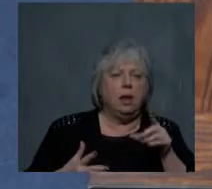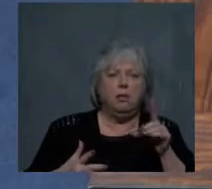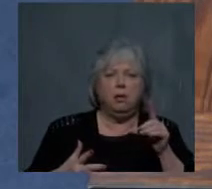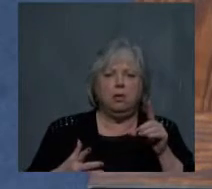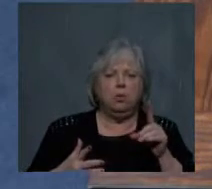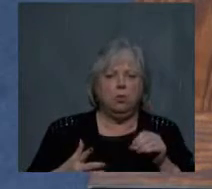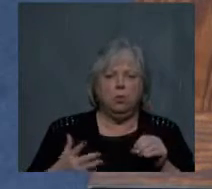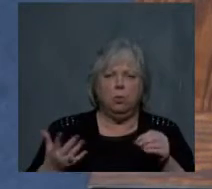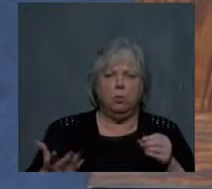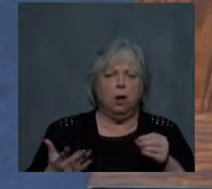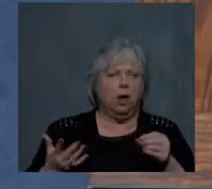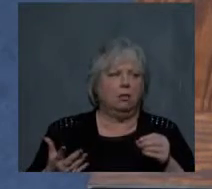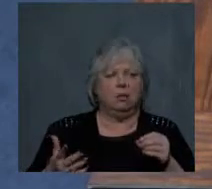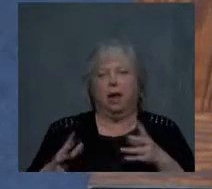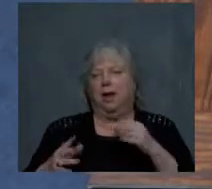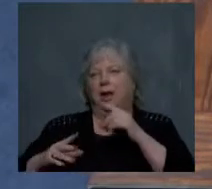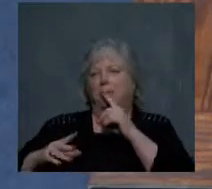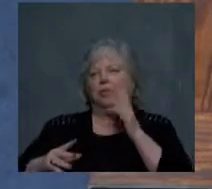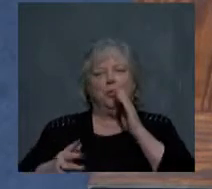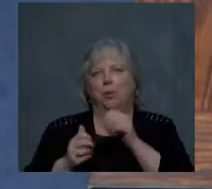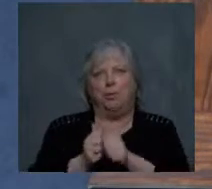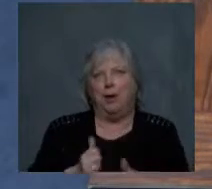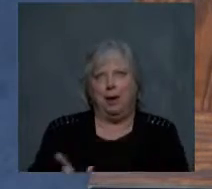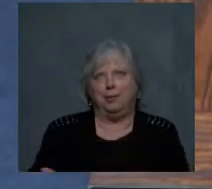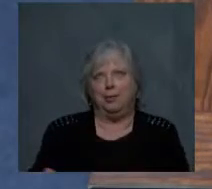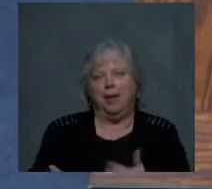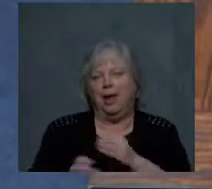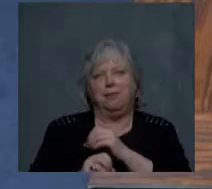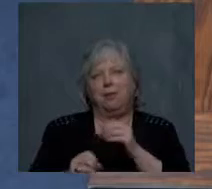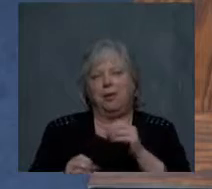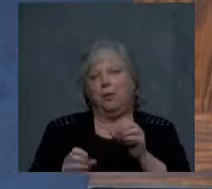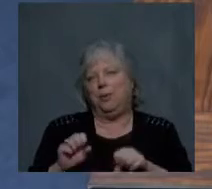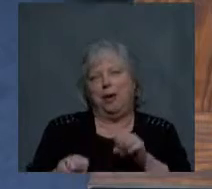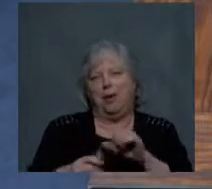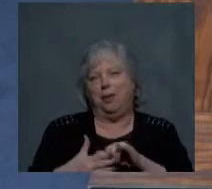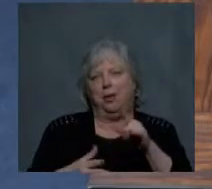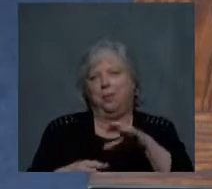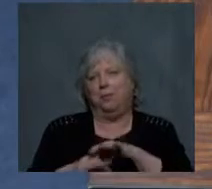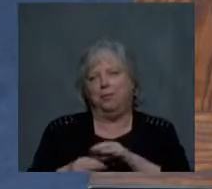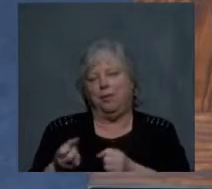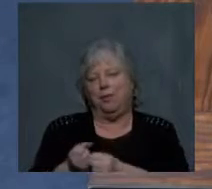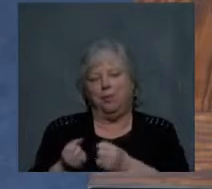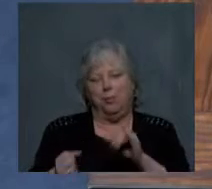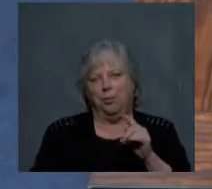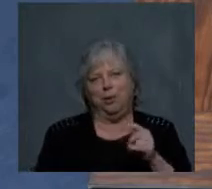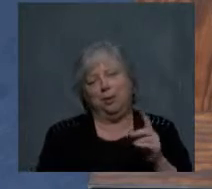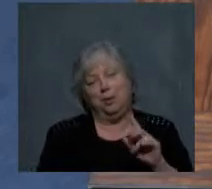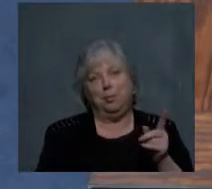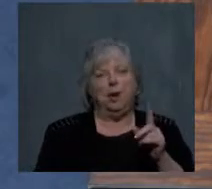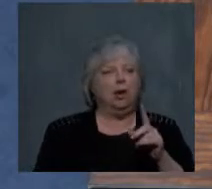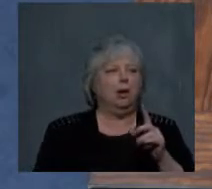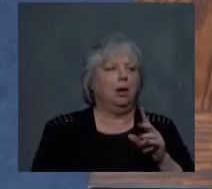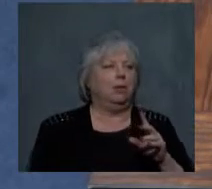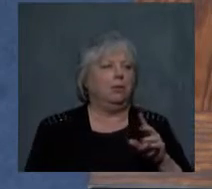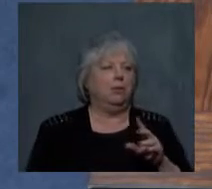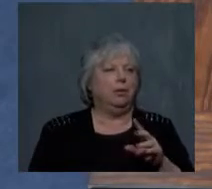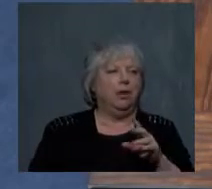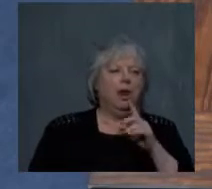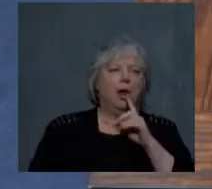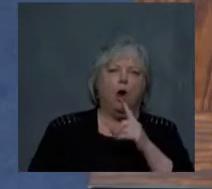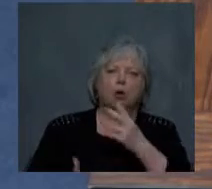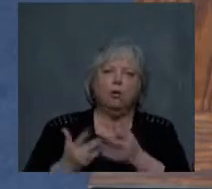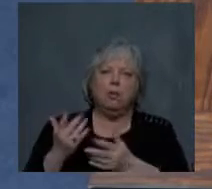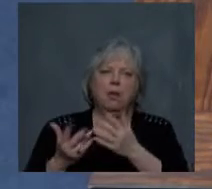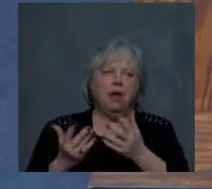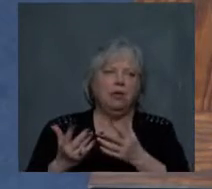doing, and I'm sure it's going to pass. I have no doubt that you are going to pass it. But is it going to, are